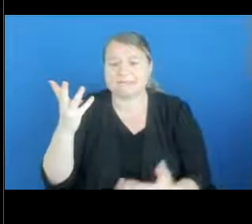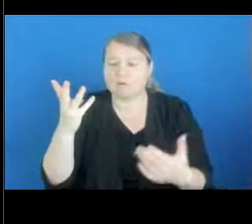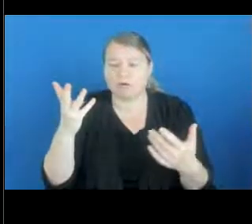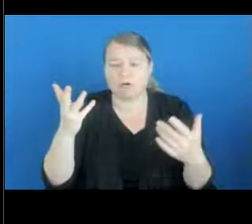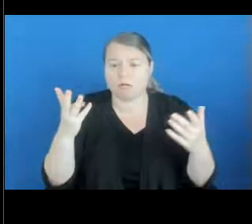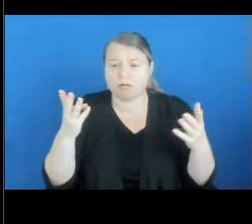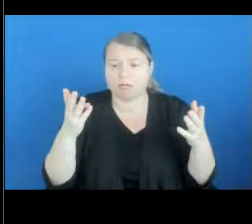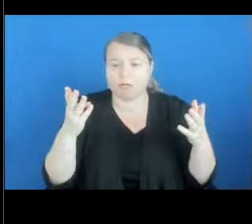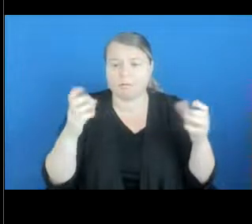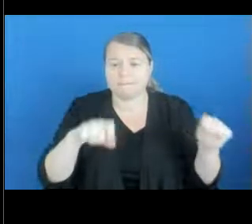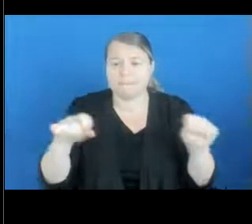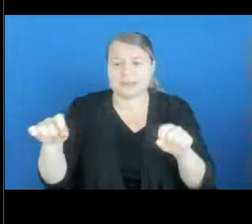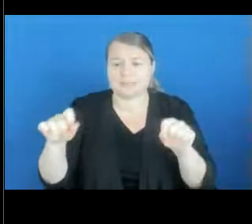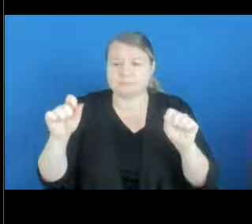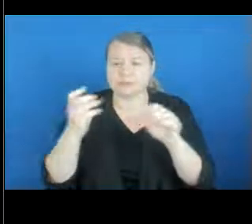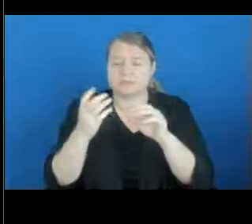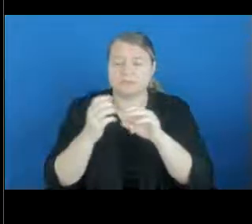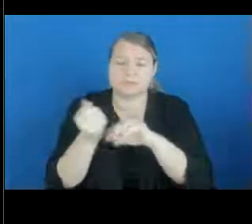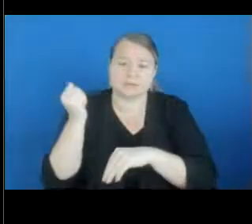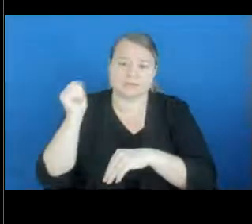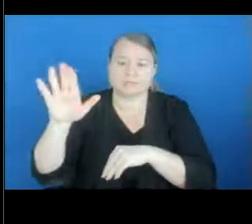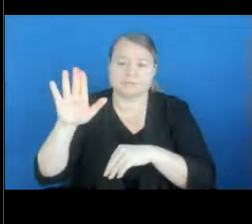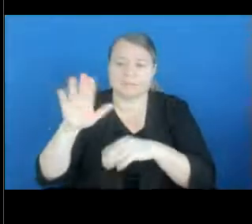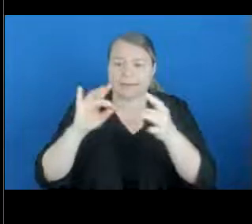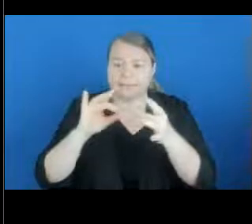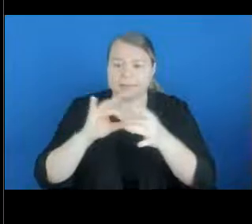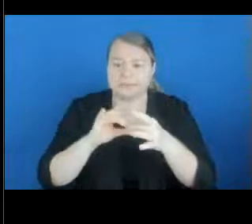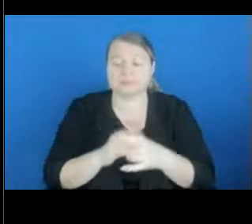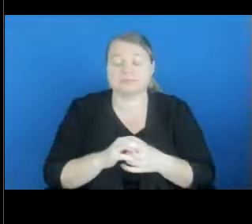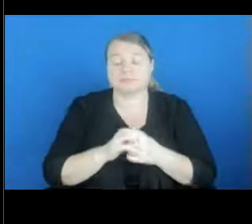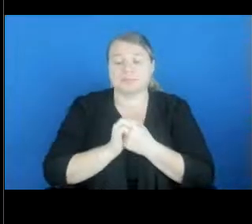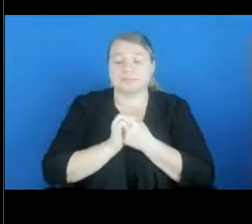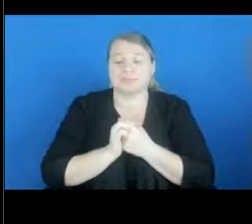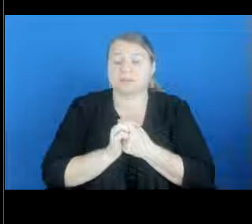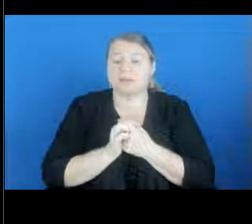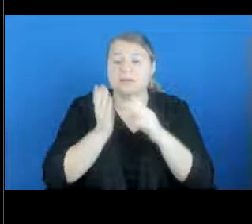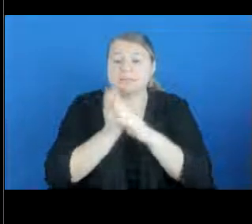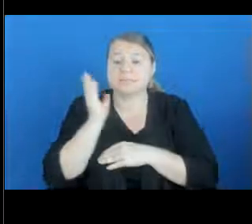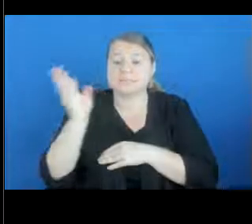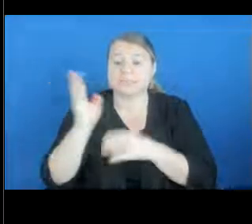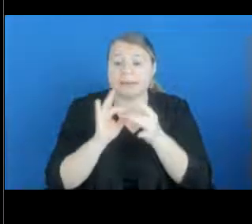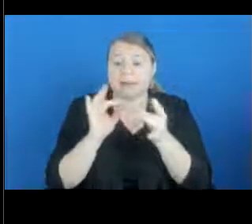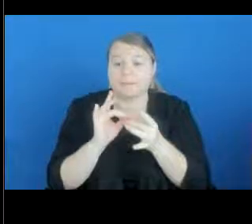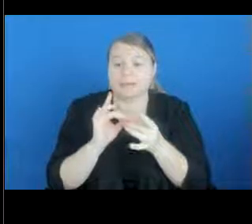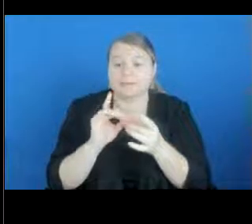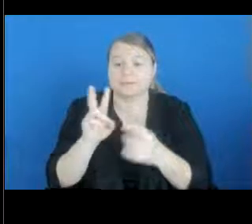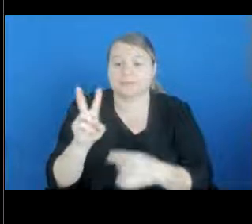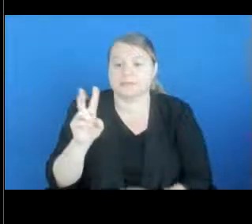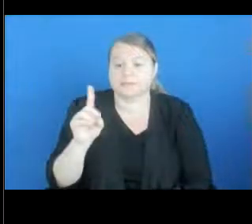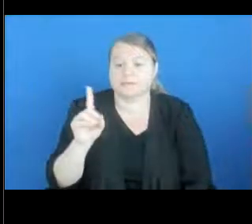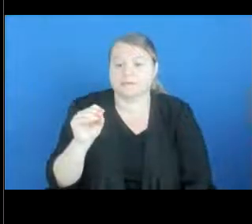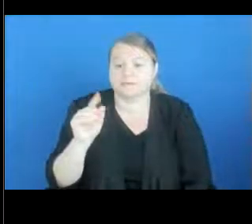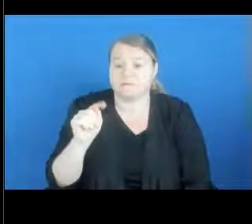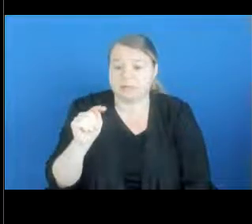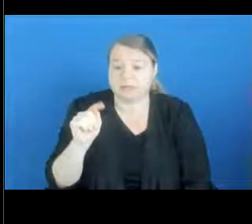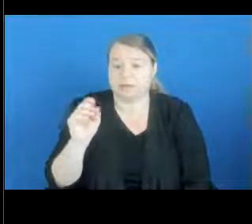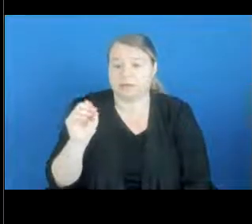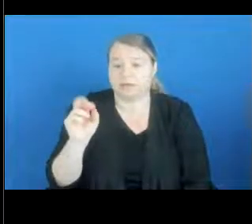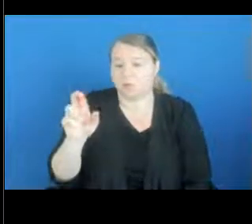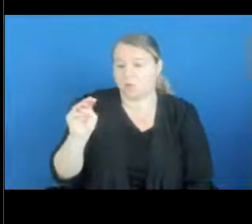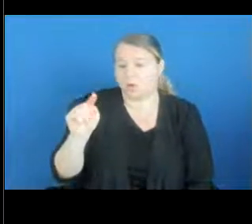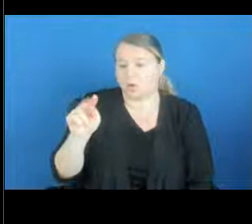comments in addition to providing them this evening. You can send your comments either to VDOT or Metro, and we